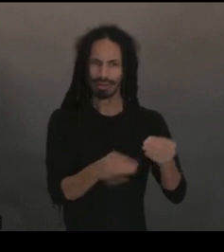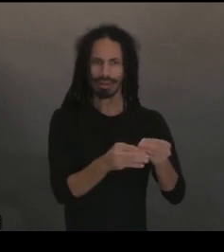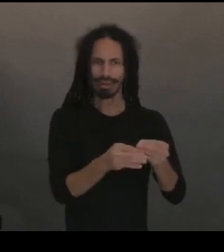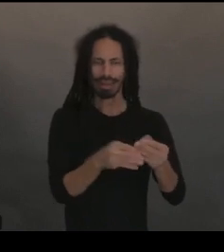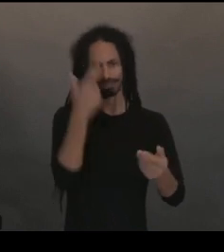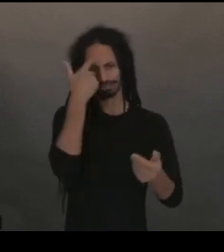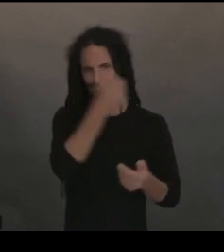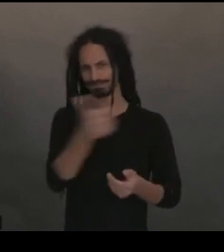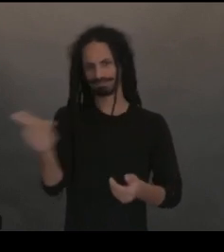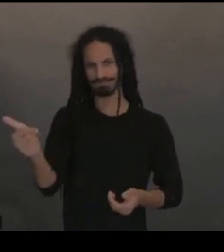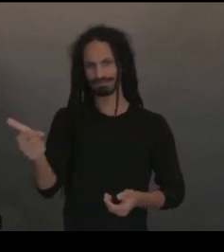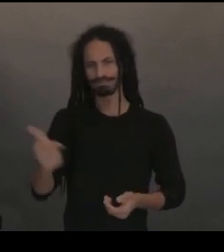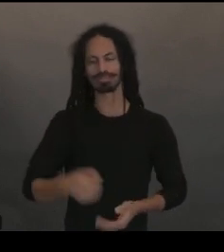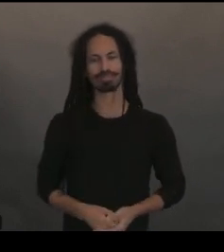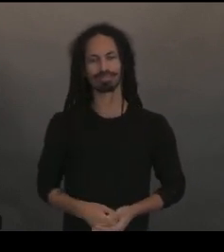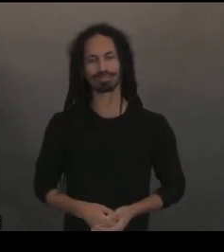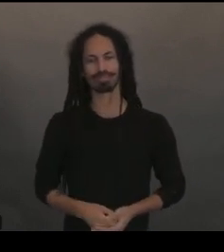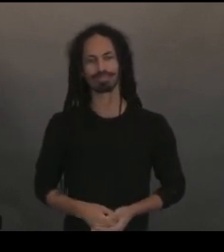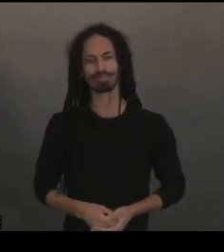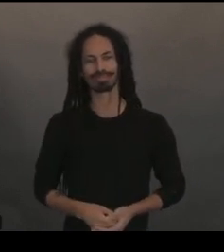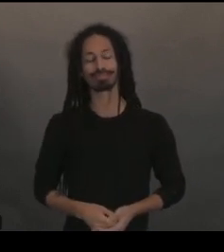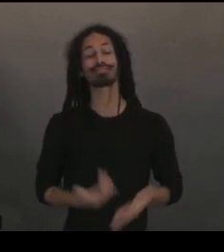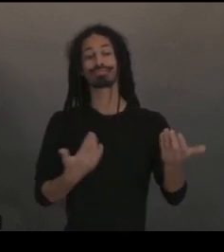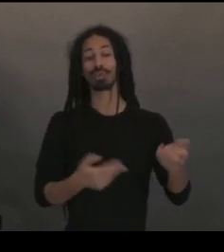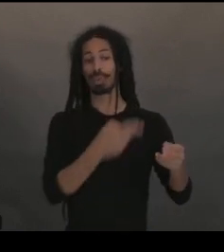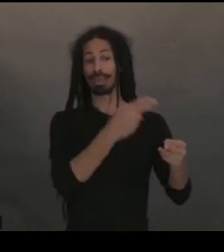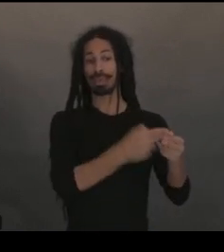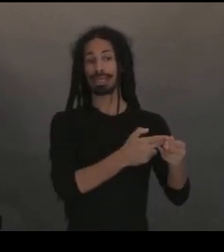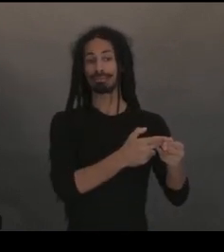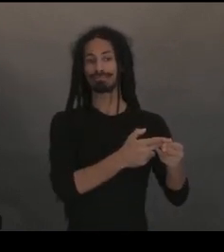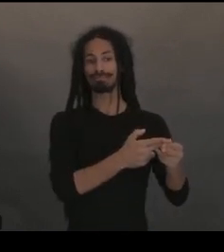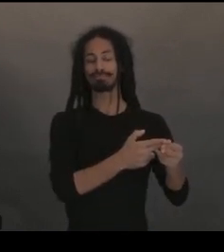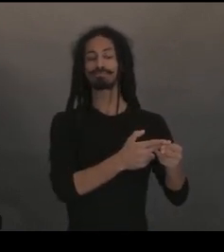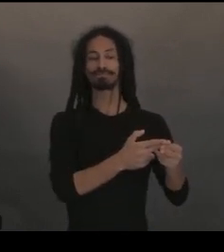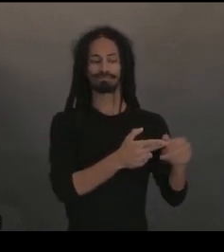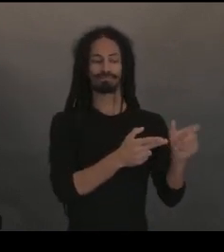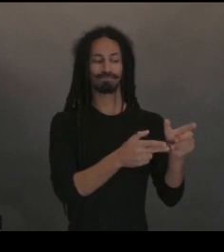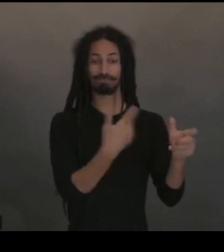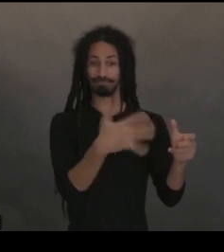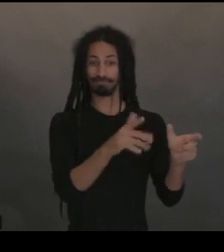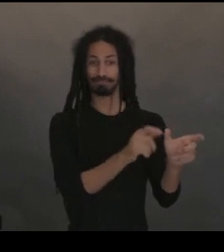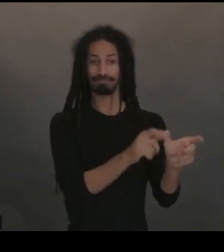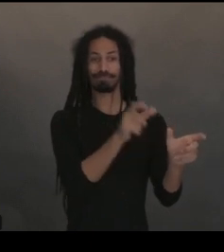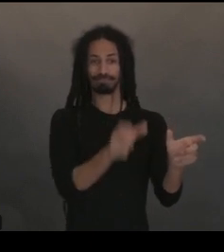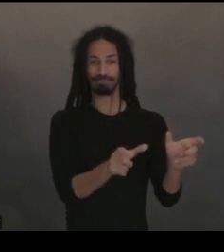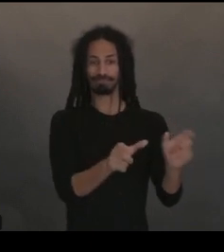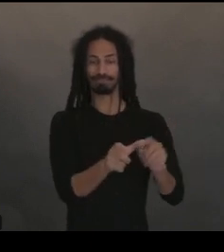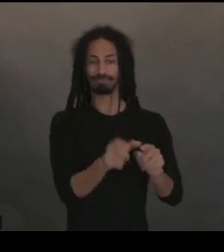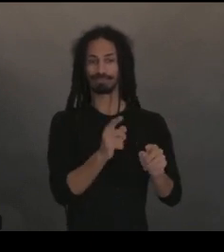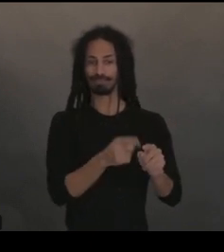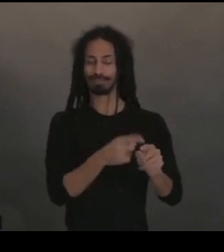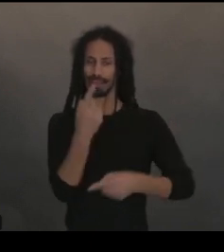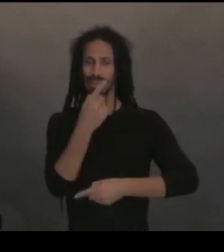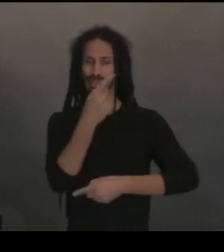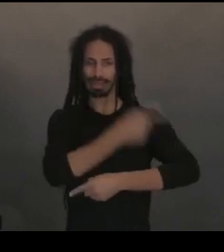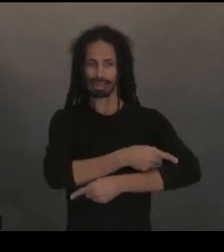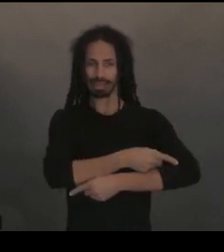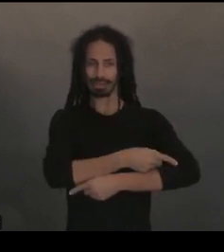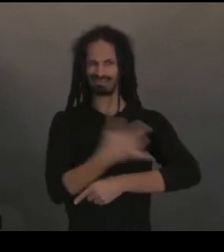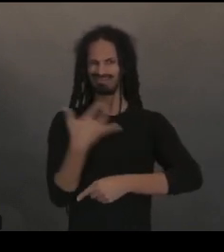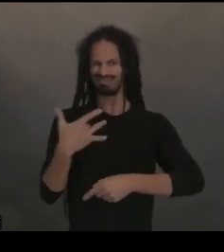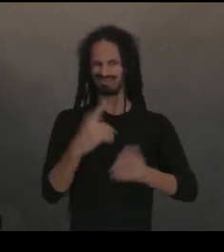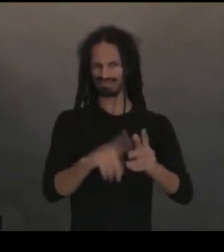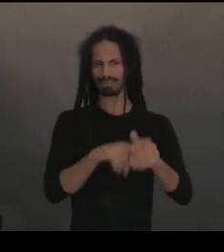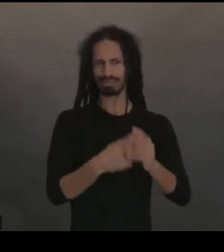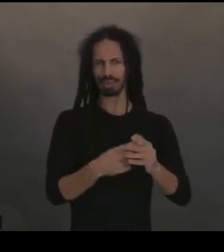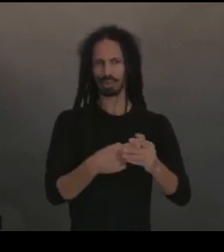there. So we've got the author element. This is followed by the date. Always begins with the year. And if we have